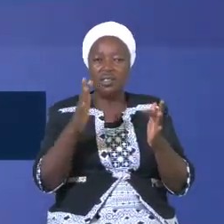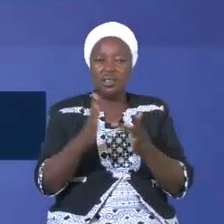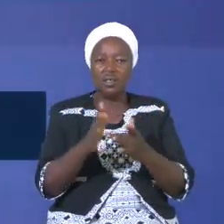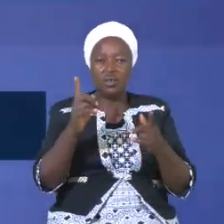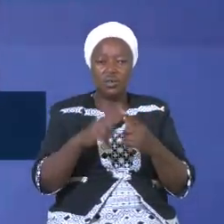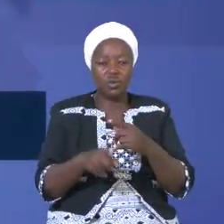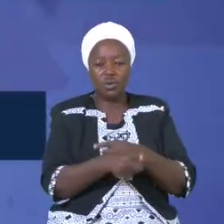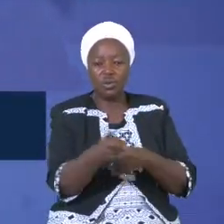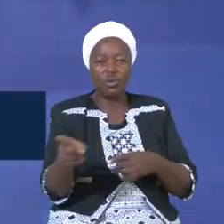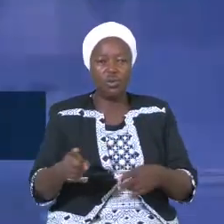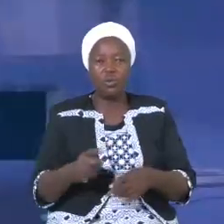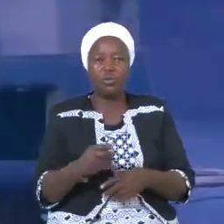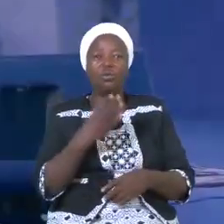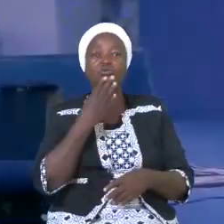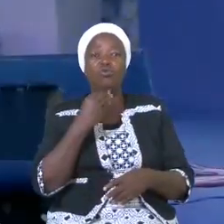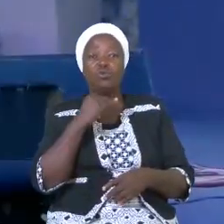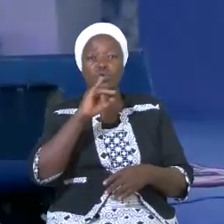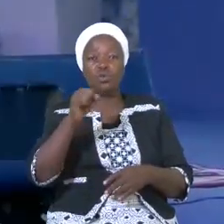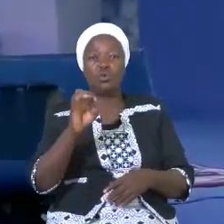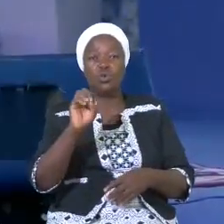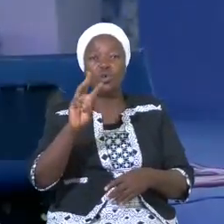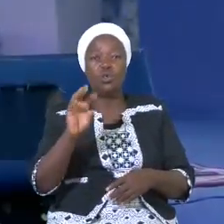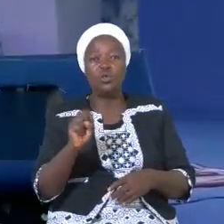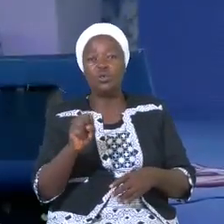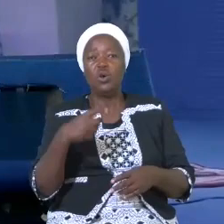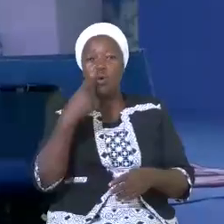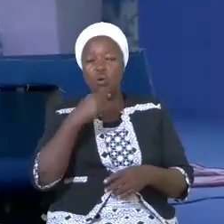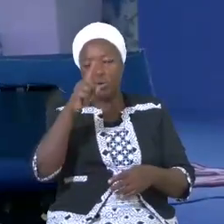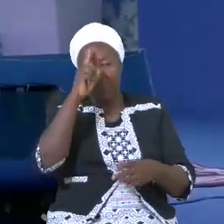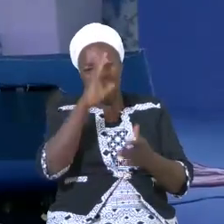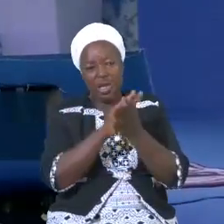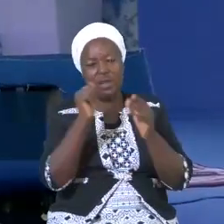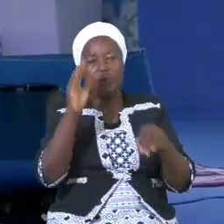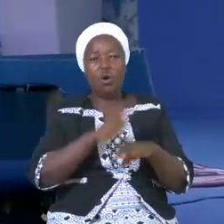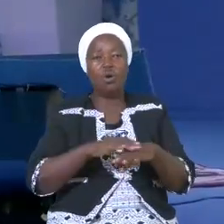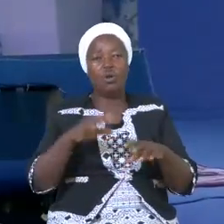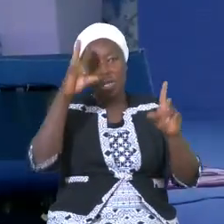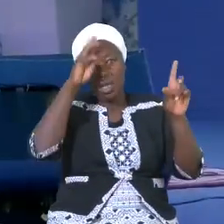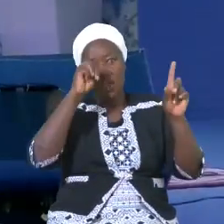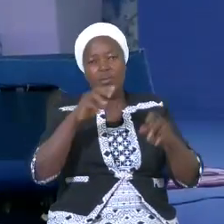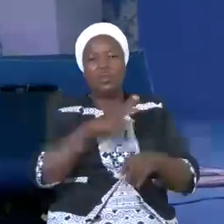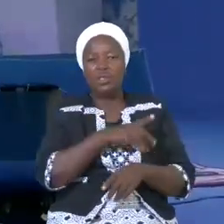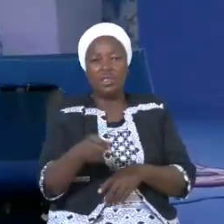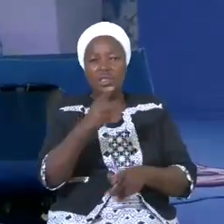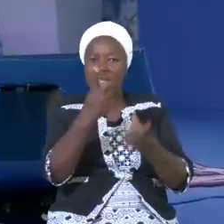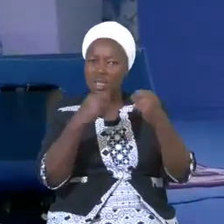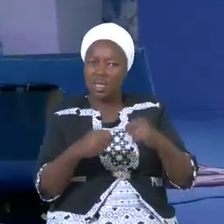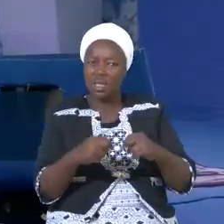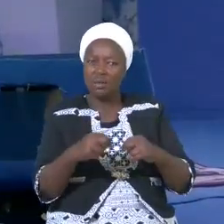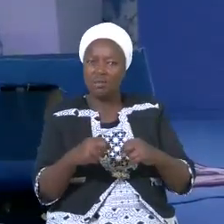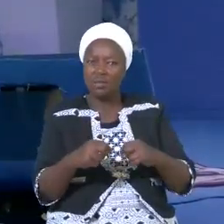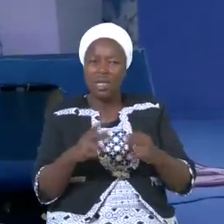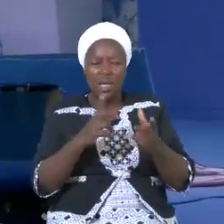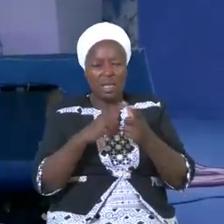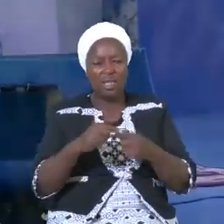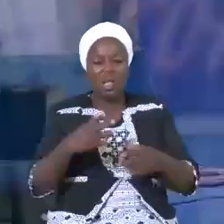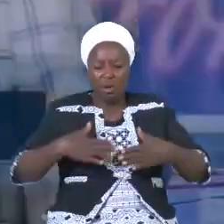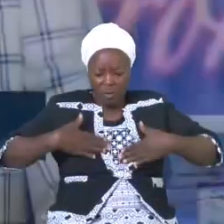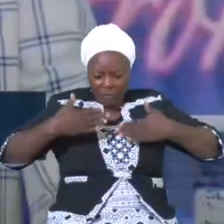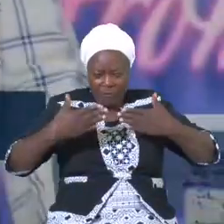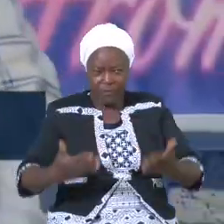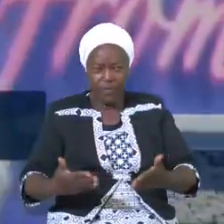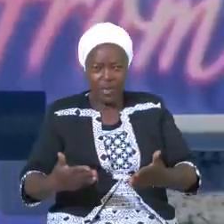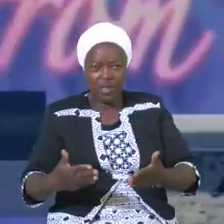jews with believed on him they came they confessed they were